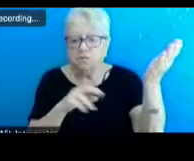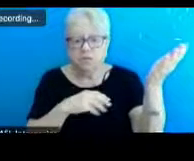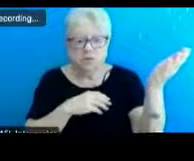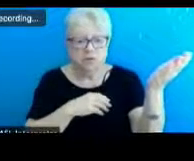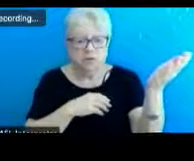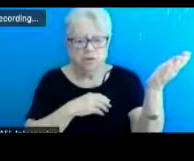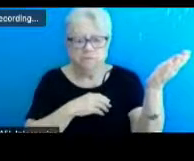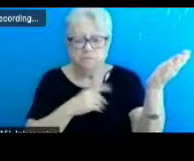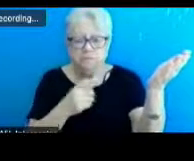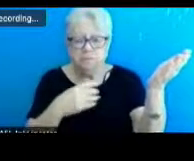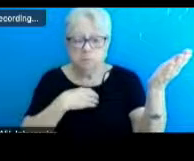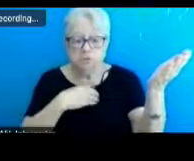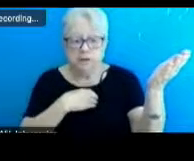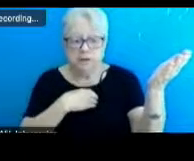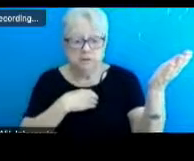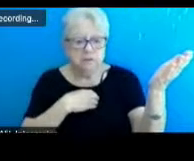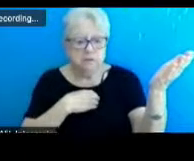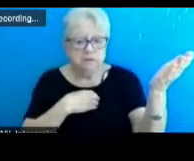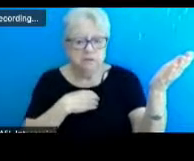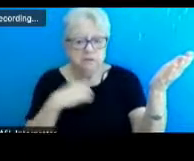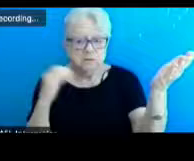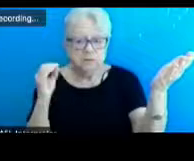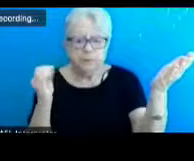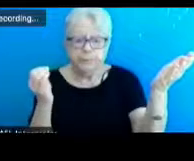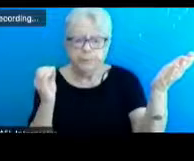Any objections?